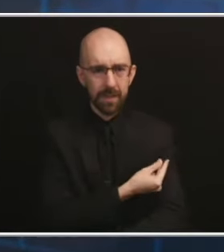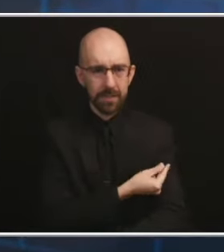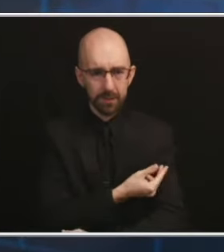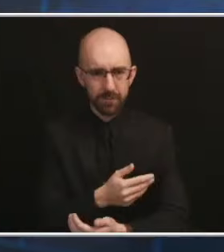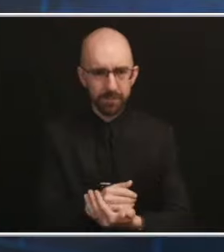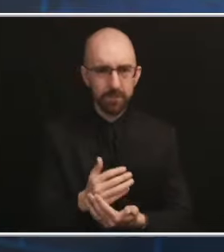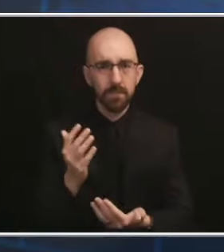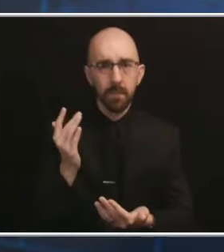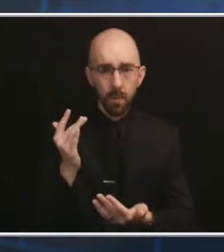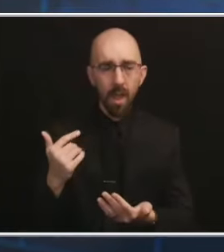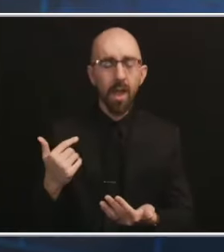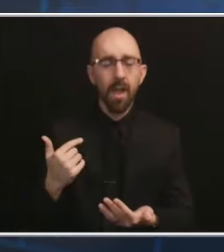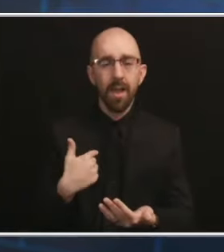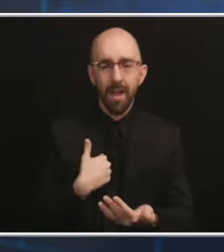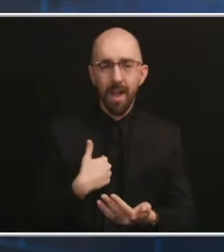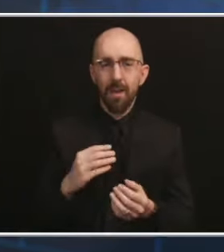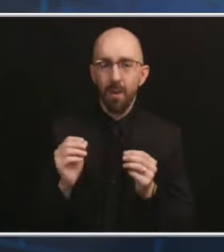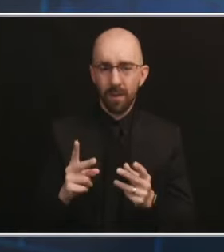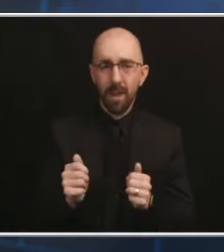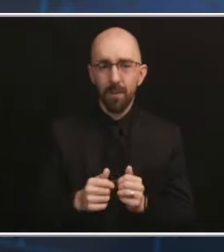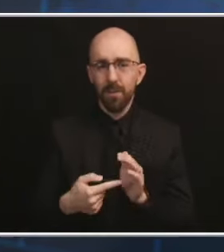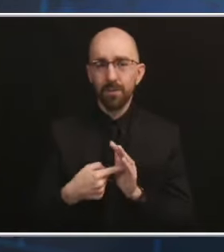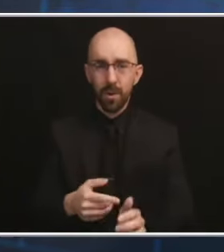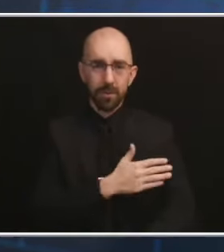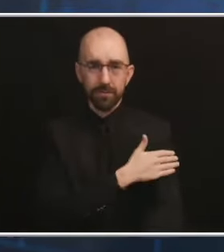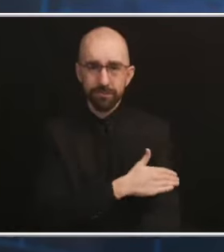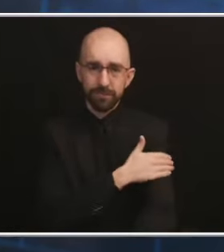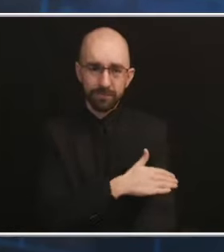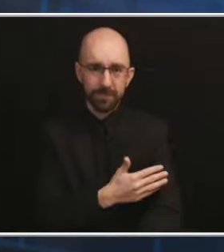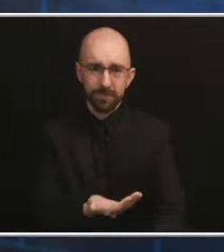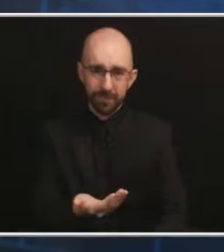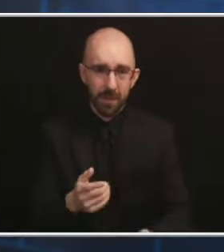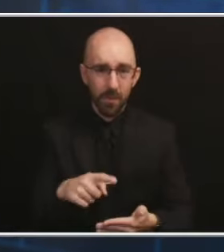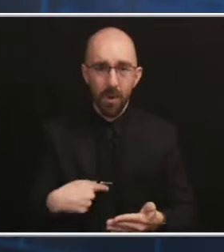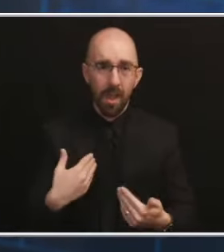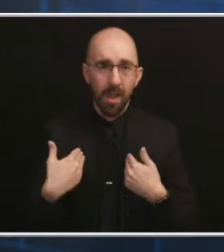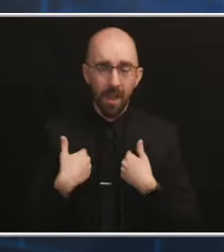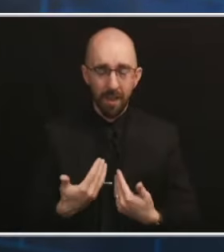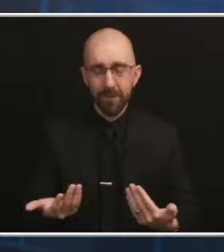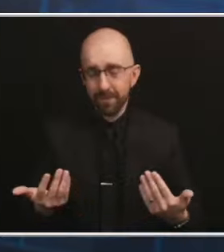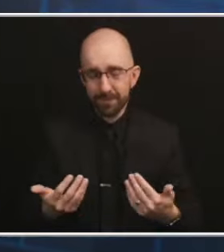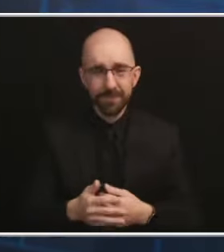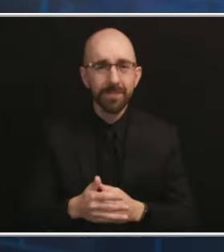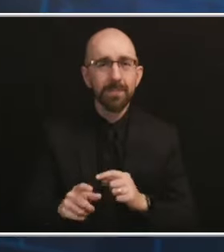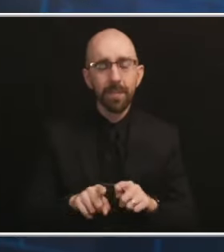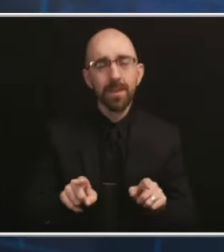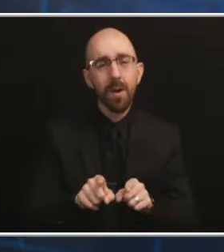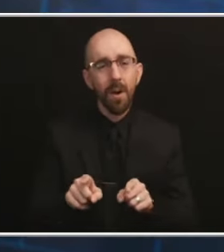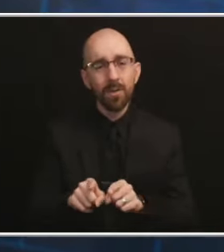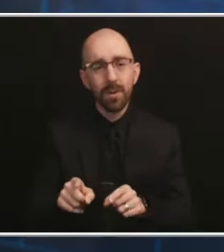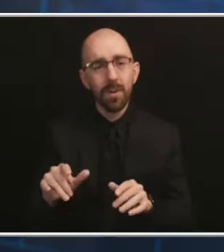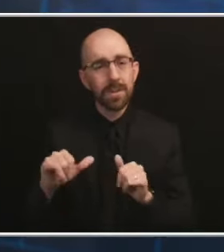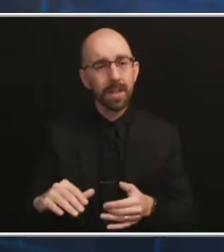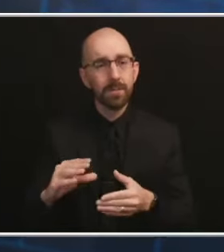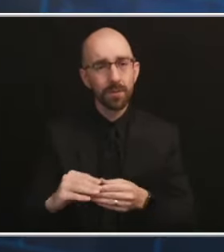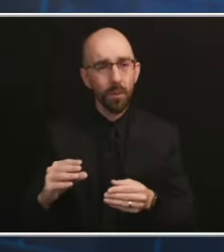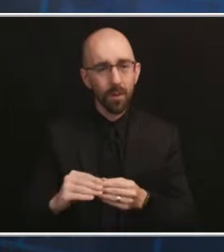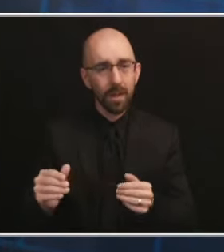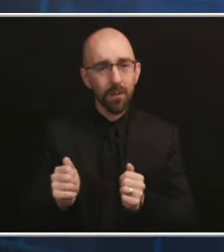why I was okay with showing my deltoid, or what I have one. But it's also the same story, really, when we start talking about